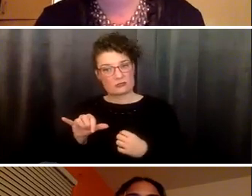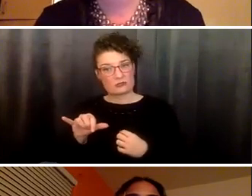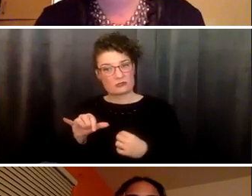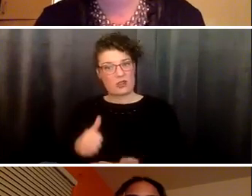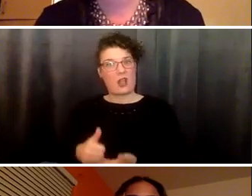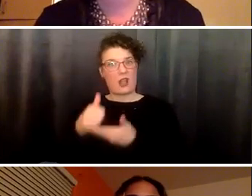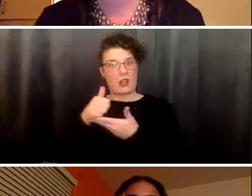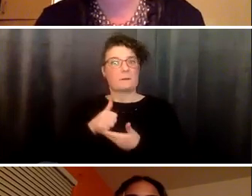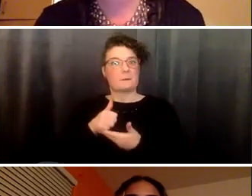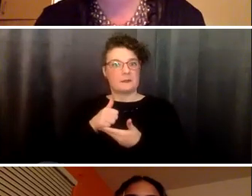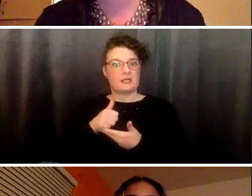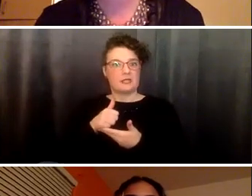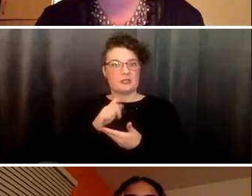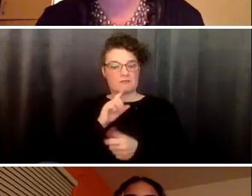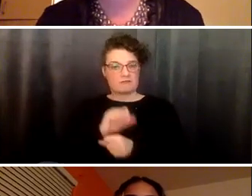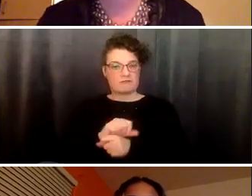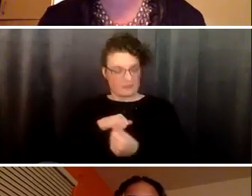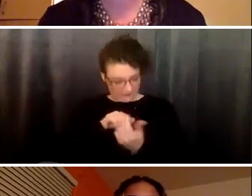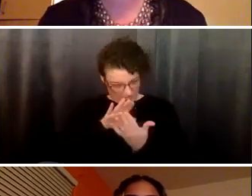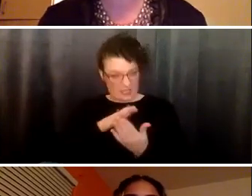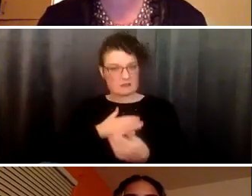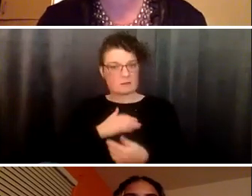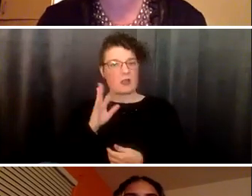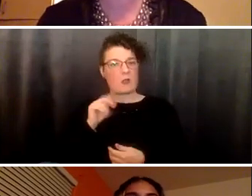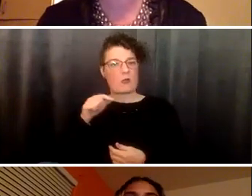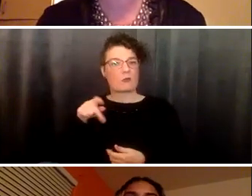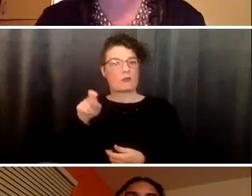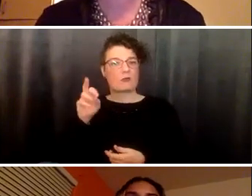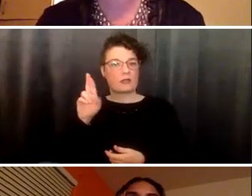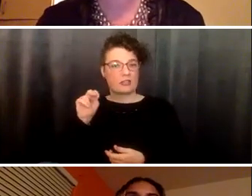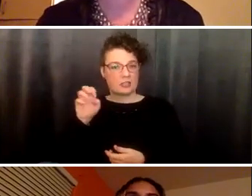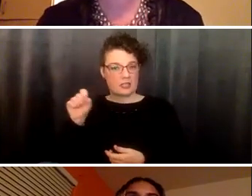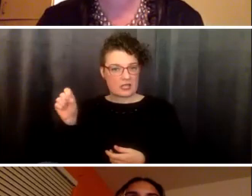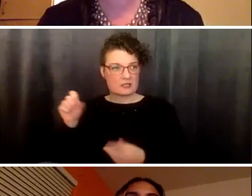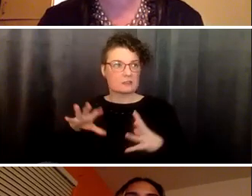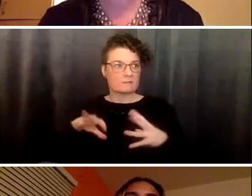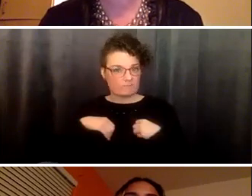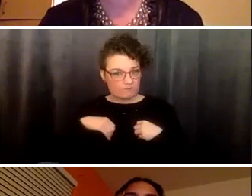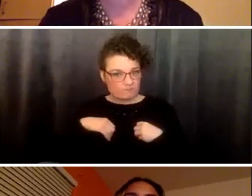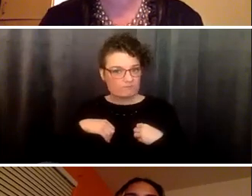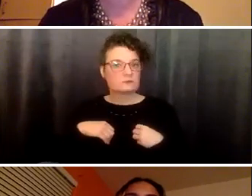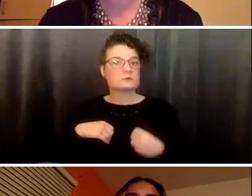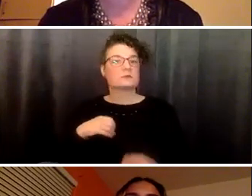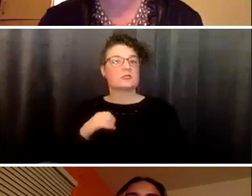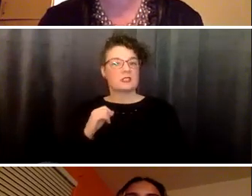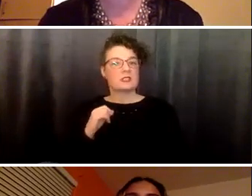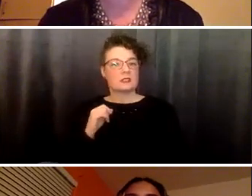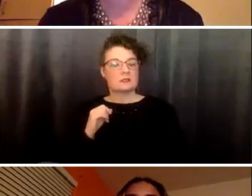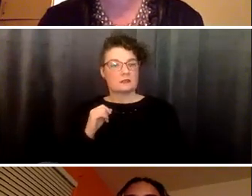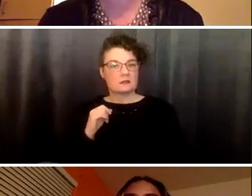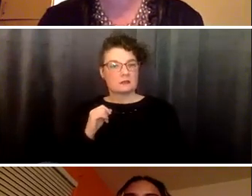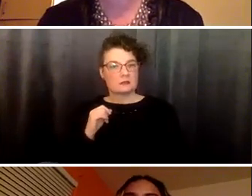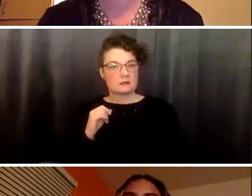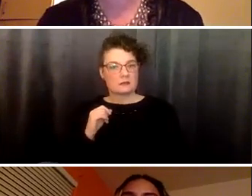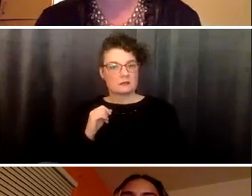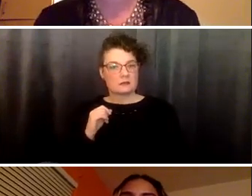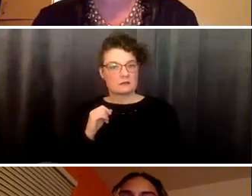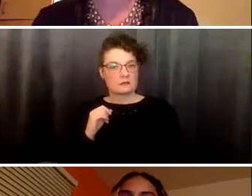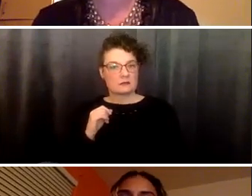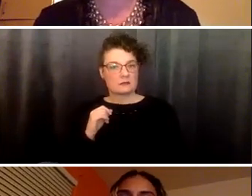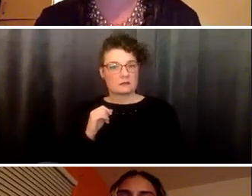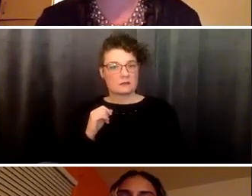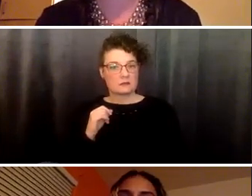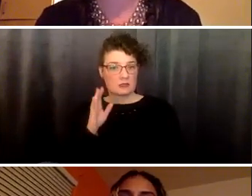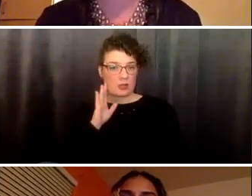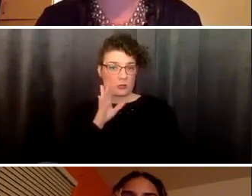me to face my own queerness, to come to terms with it. And I think I'd like to read